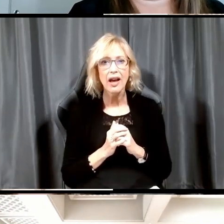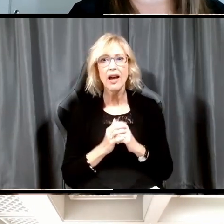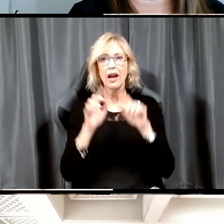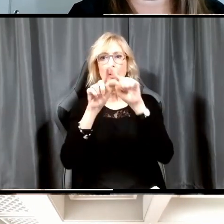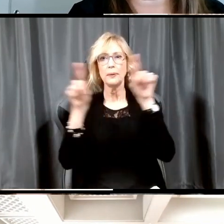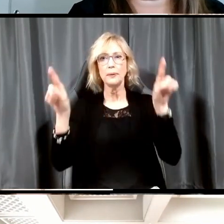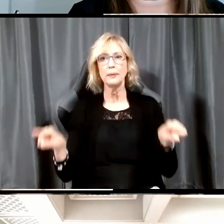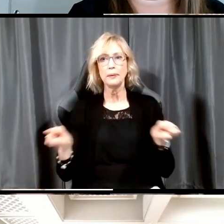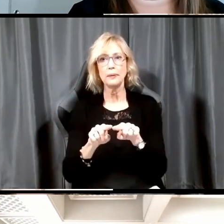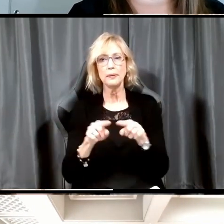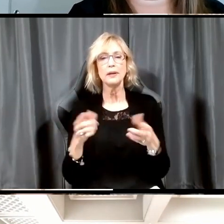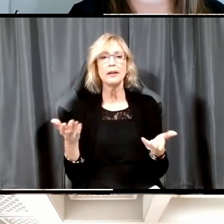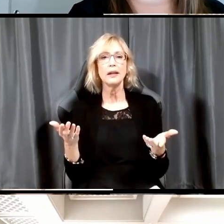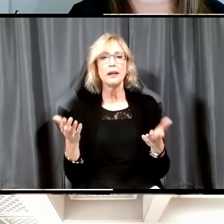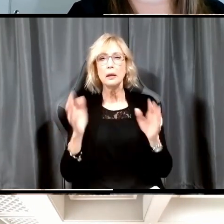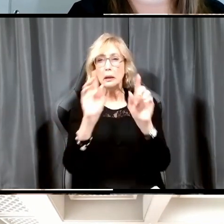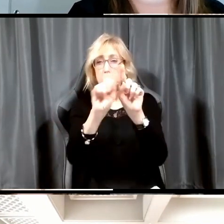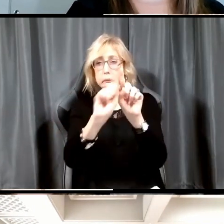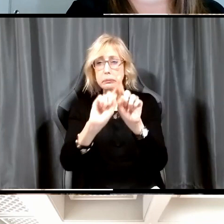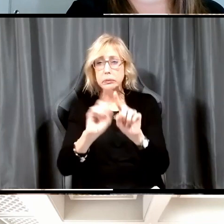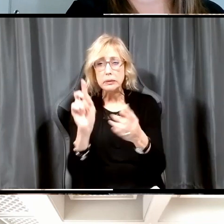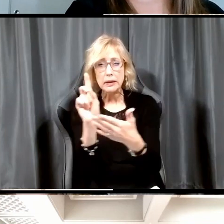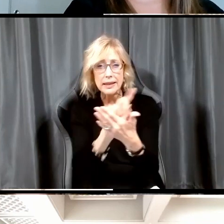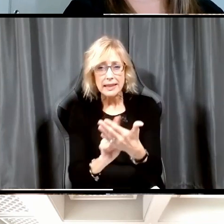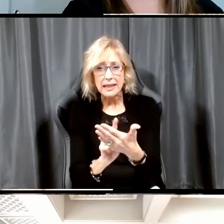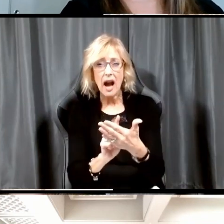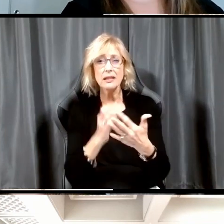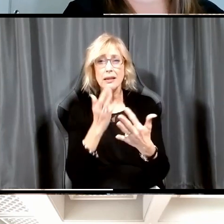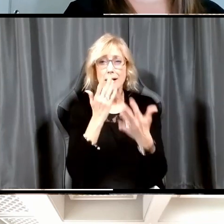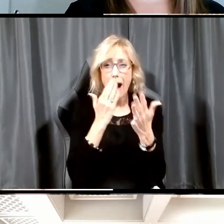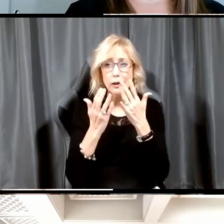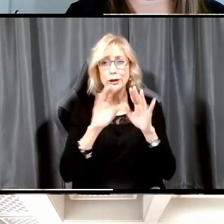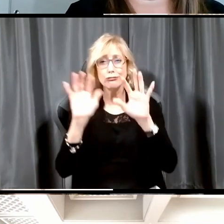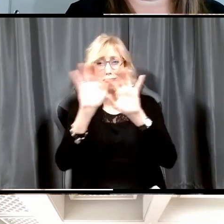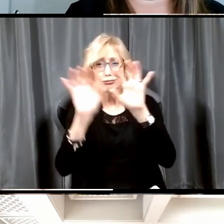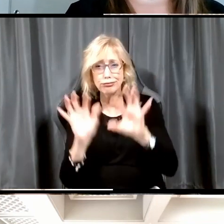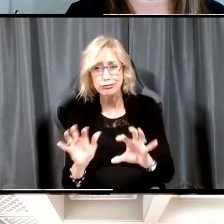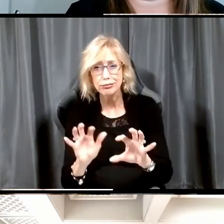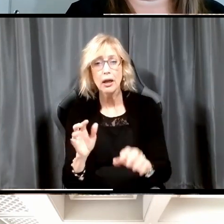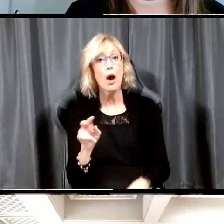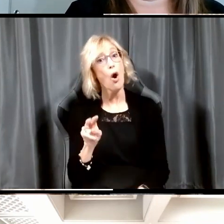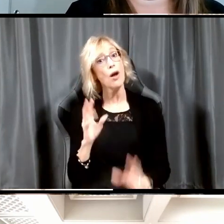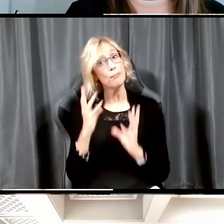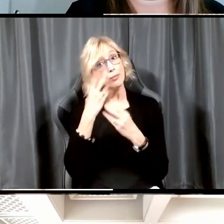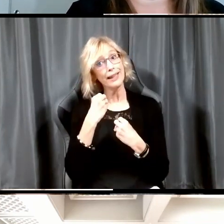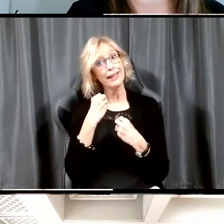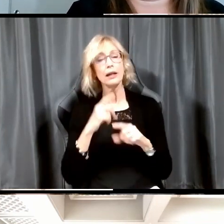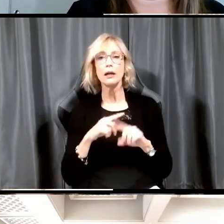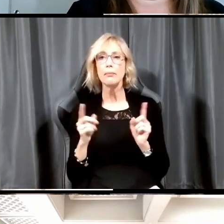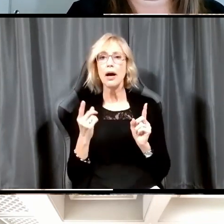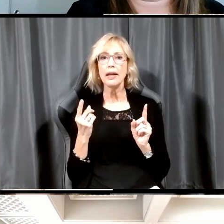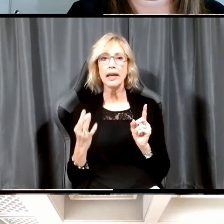or a tablecloth maybe with all kinds of designs and colors. And when you look at it, it's pretty. But then if you